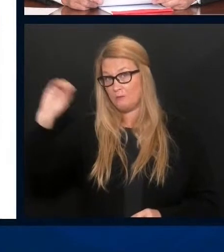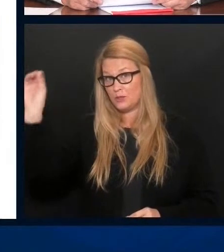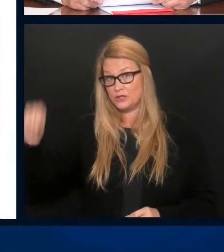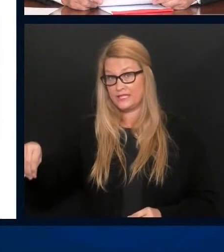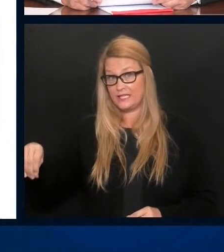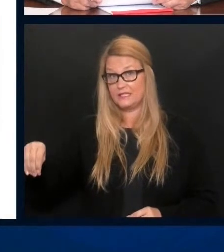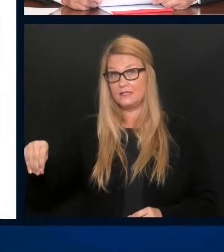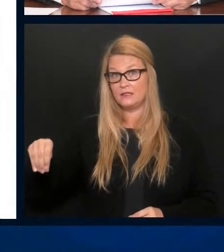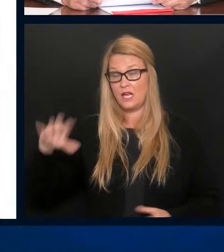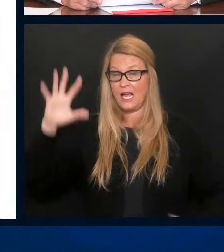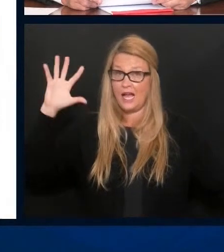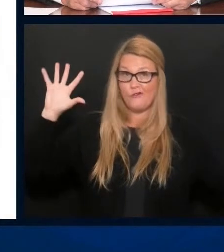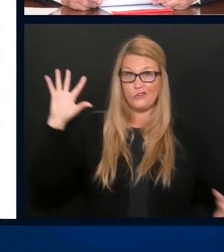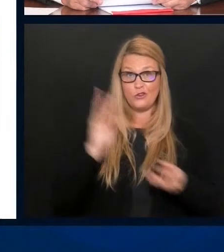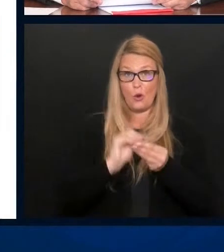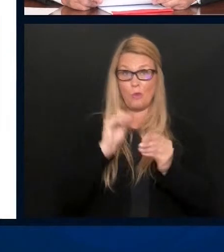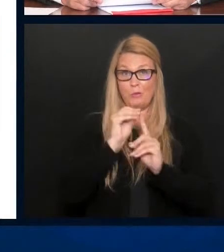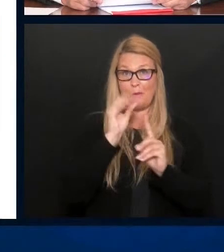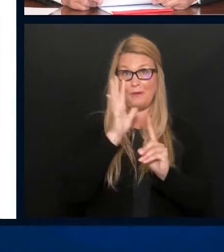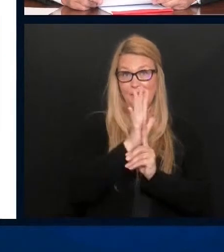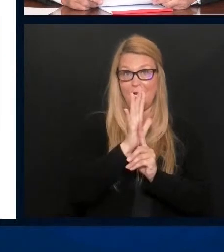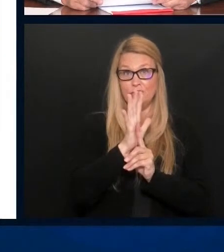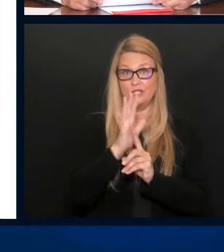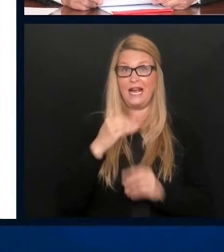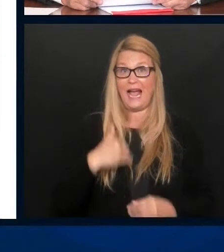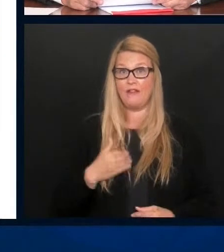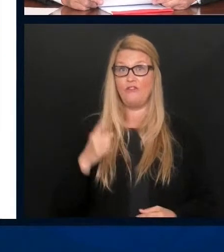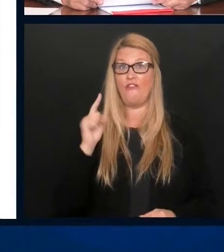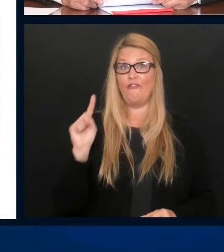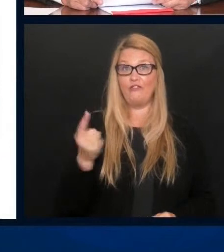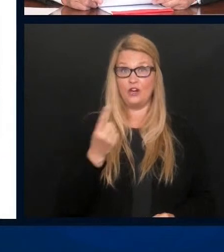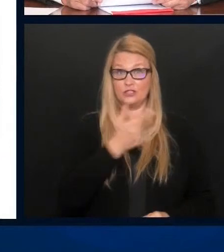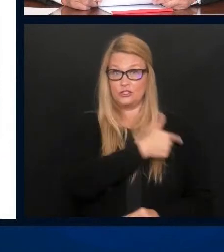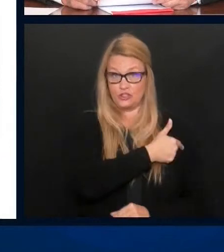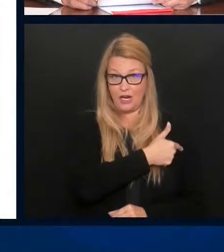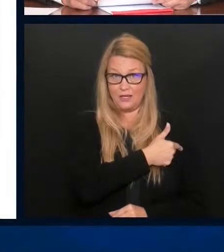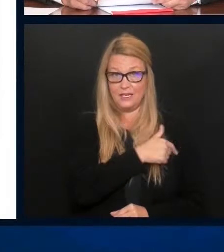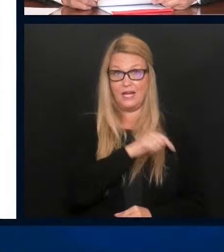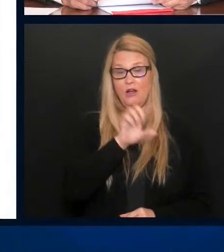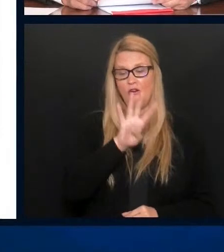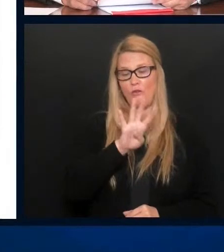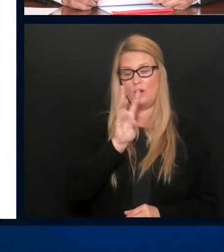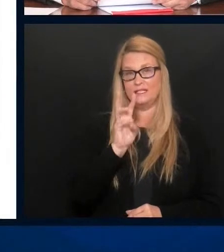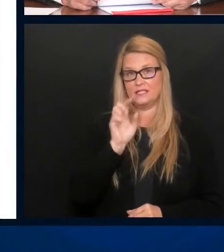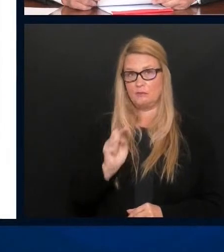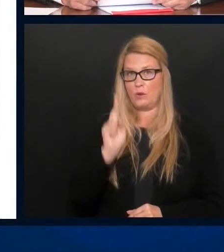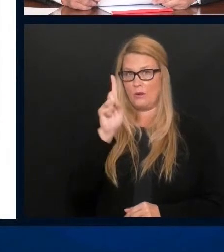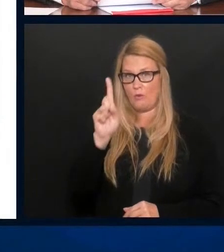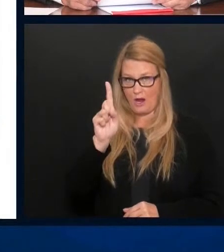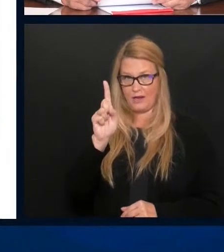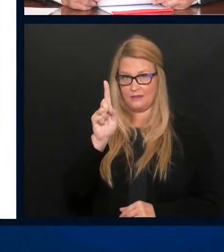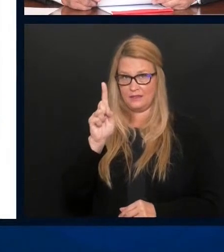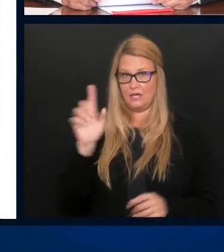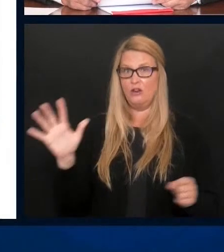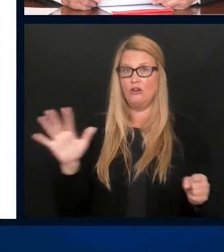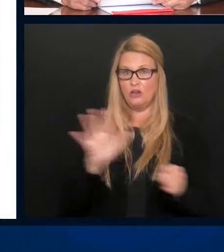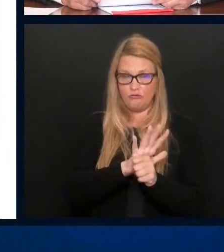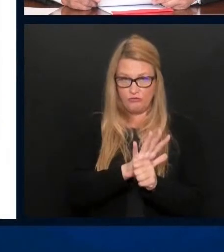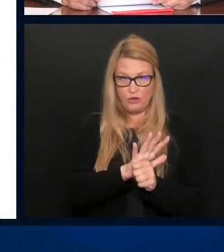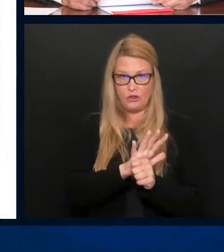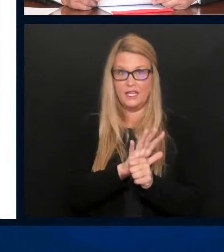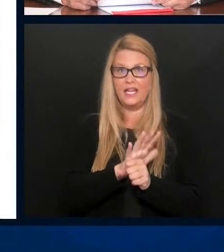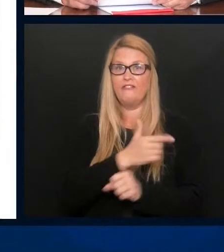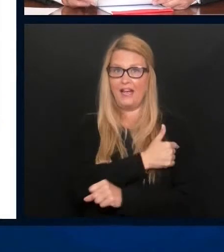54.9% of our total population has had one dose, and we're at 46.1% that is